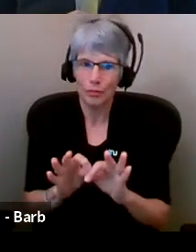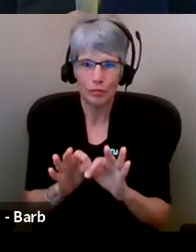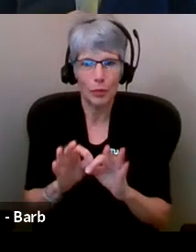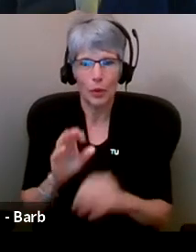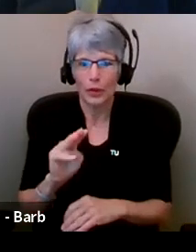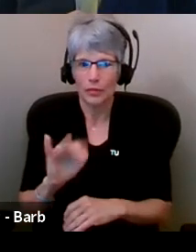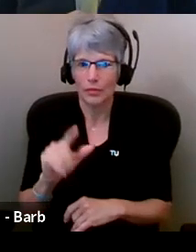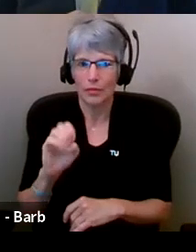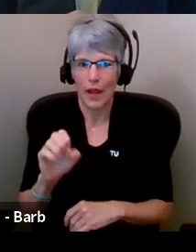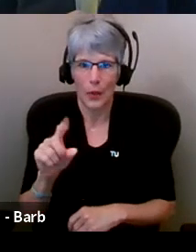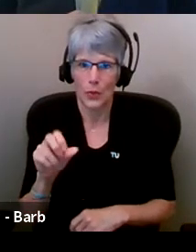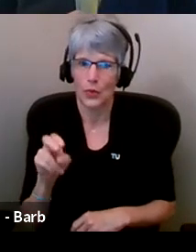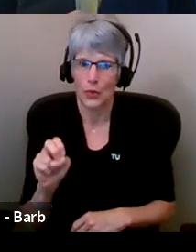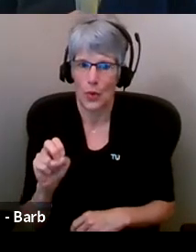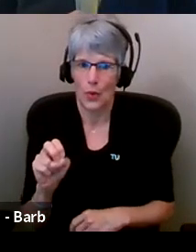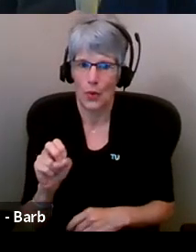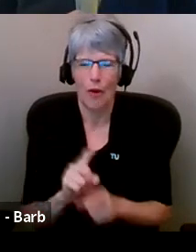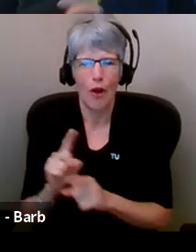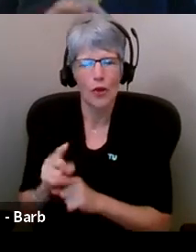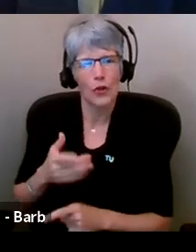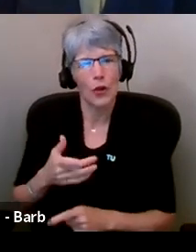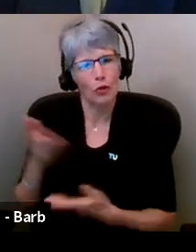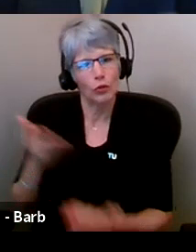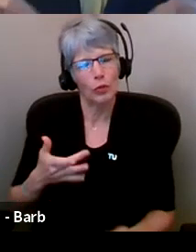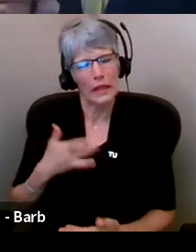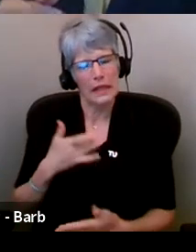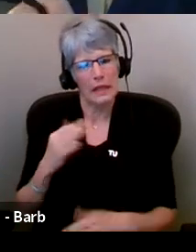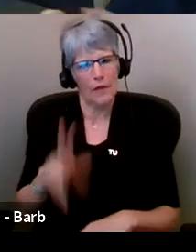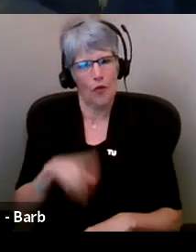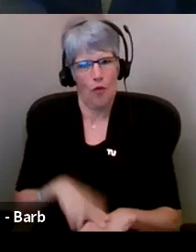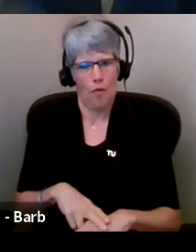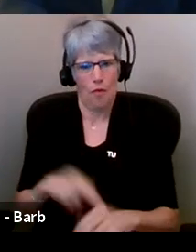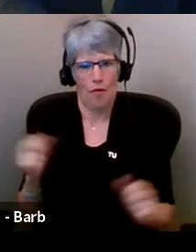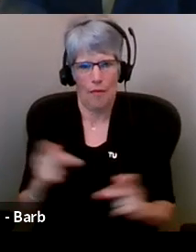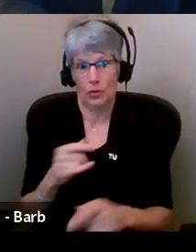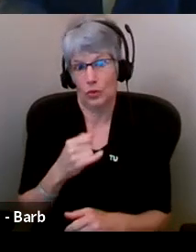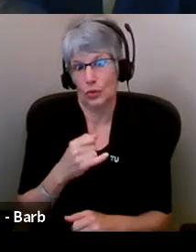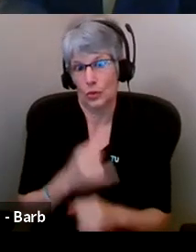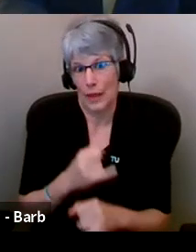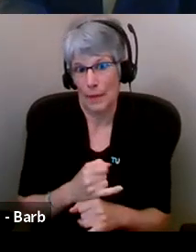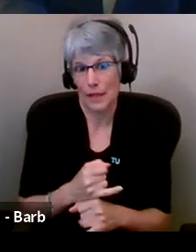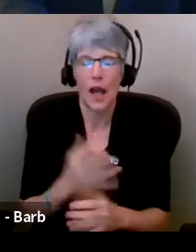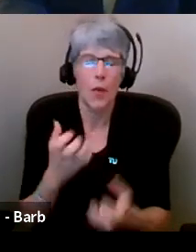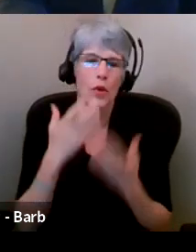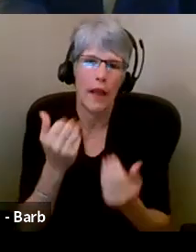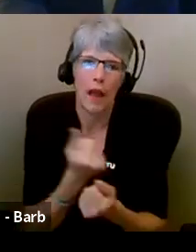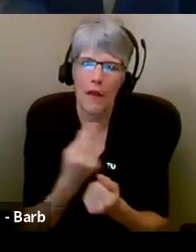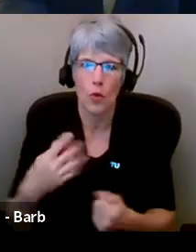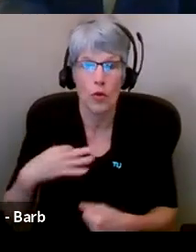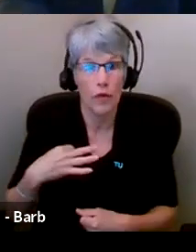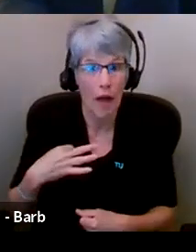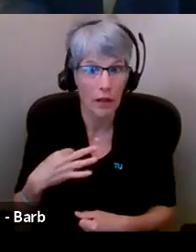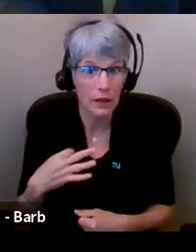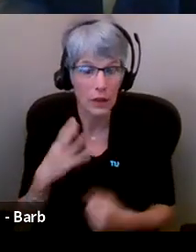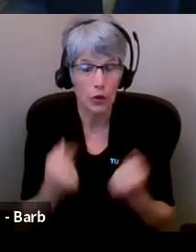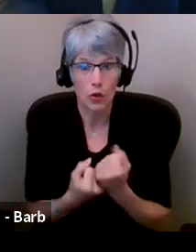bring a sense of normalcy to return to the campus with that. I want to thank everybody who's volunteered to be able to support those 10